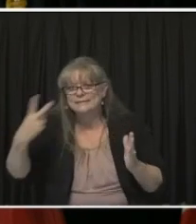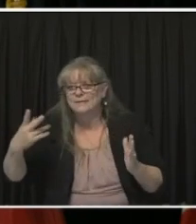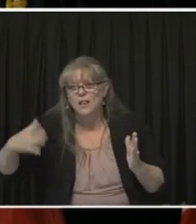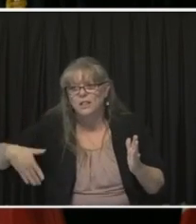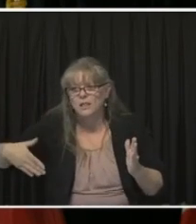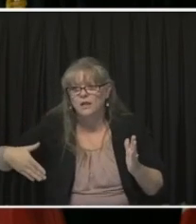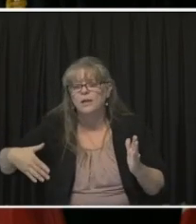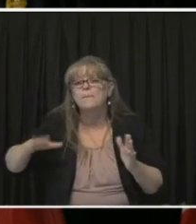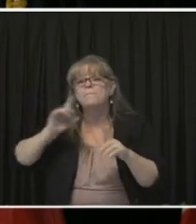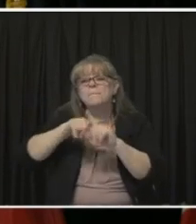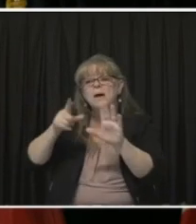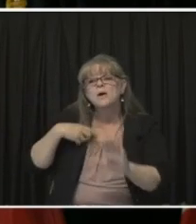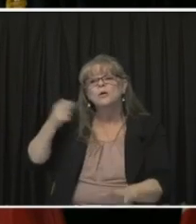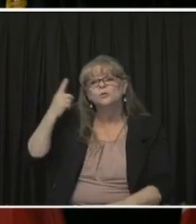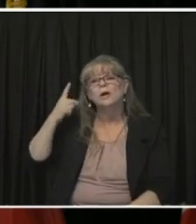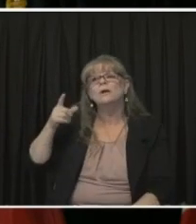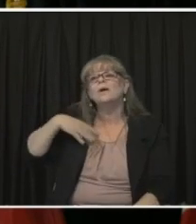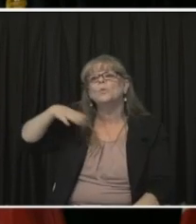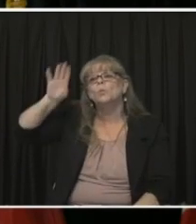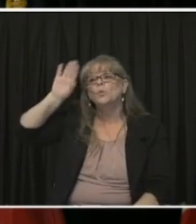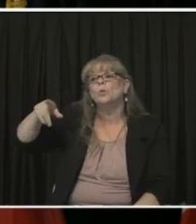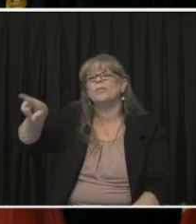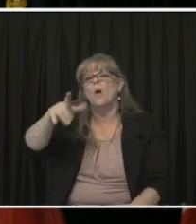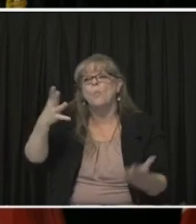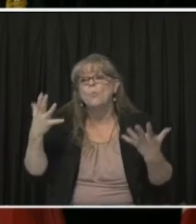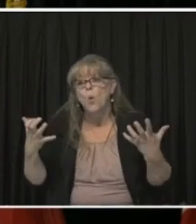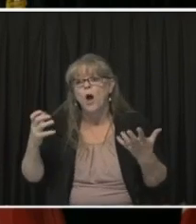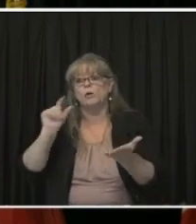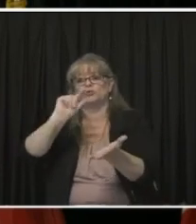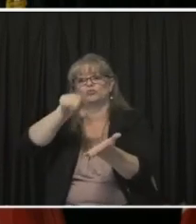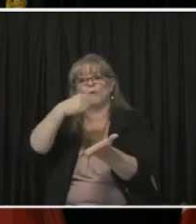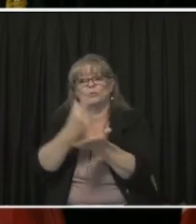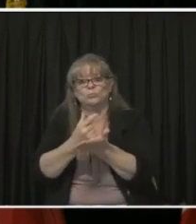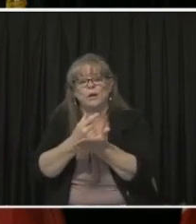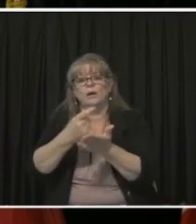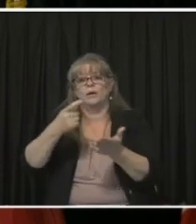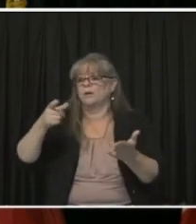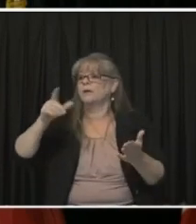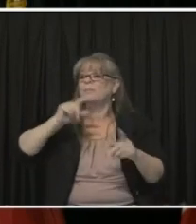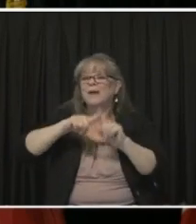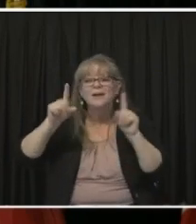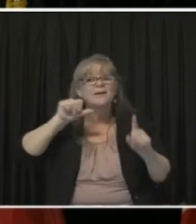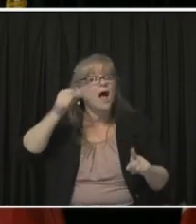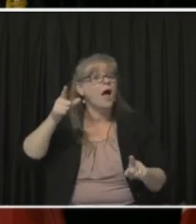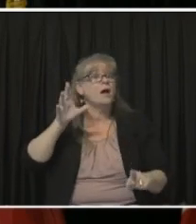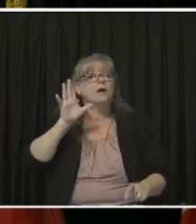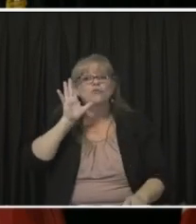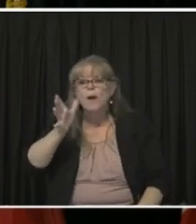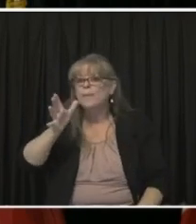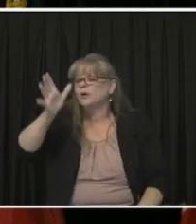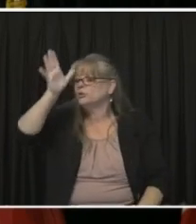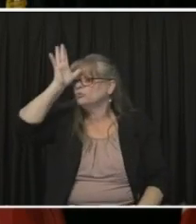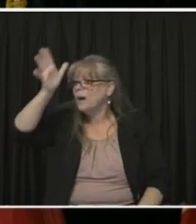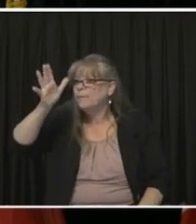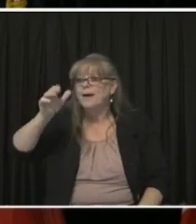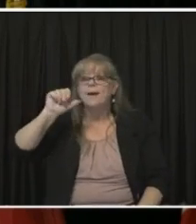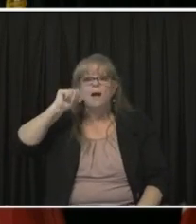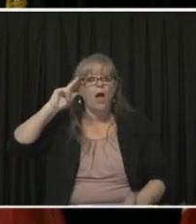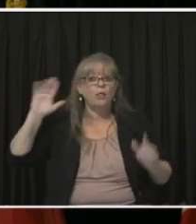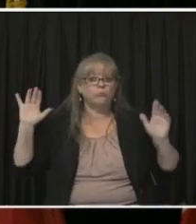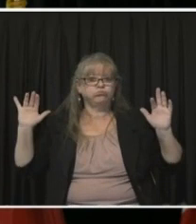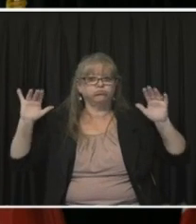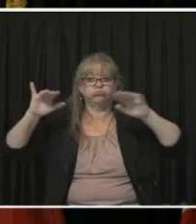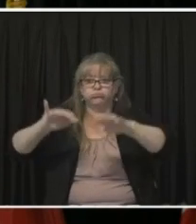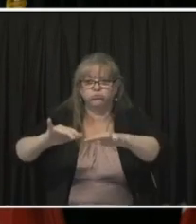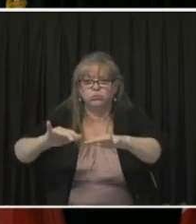include parents, grandparents, aunts, uncles. They just want to have in a way that can successfully implement social distancing the